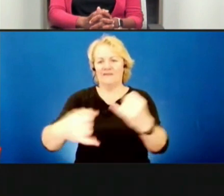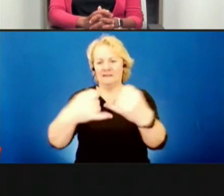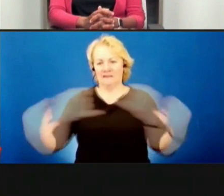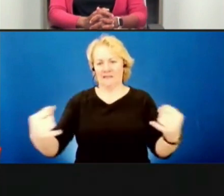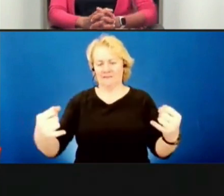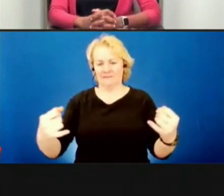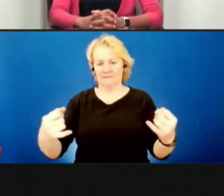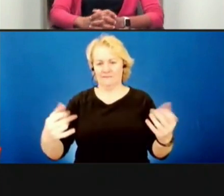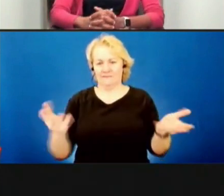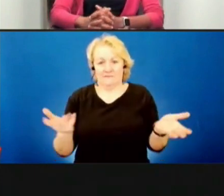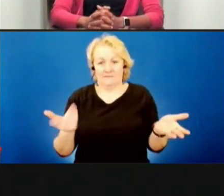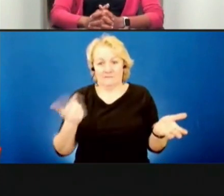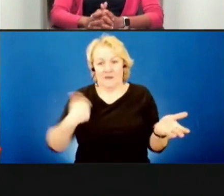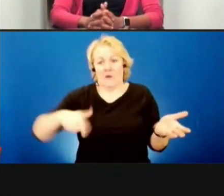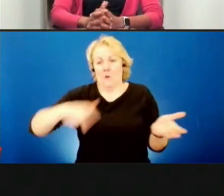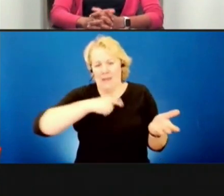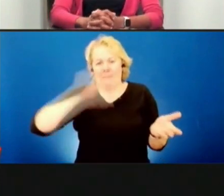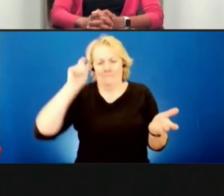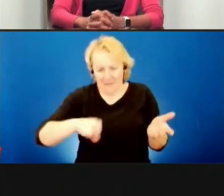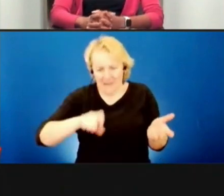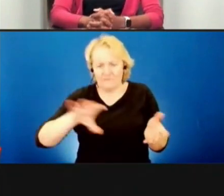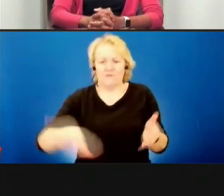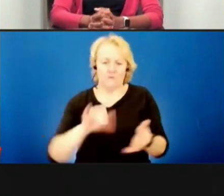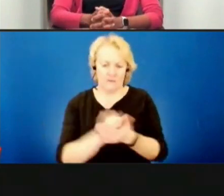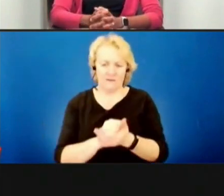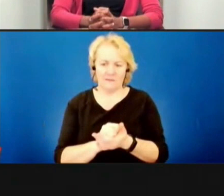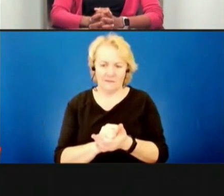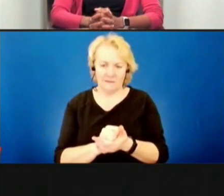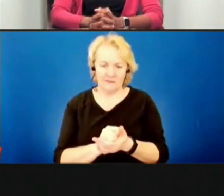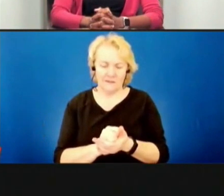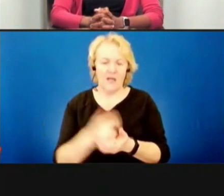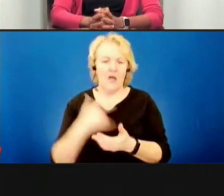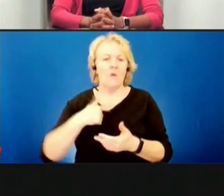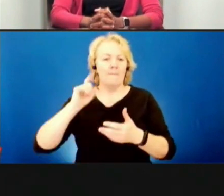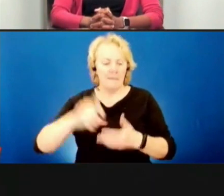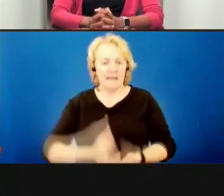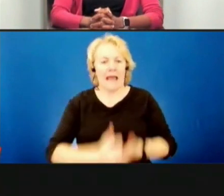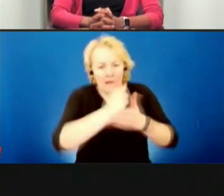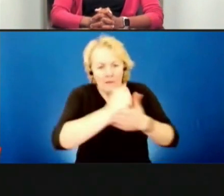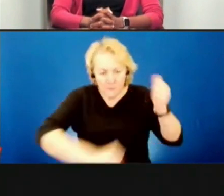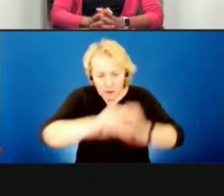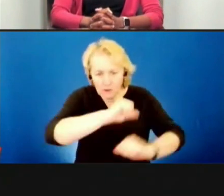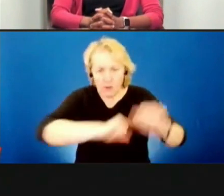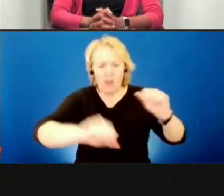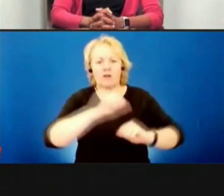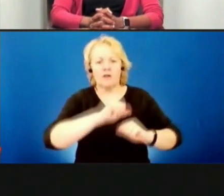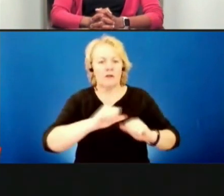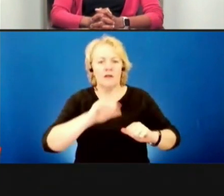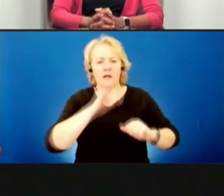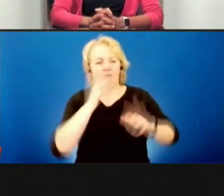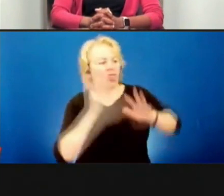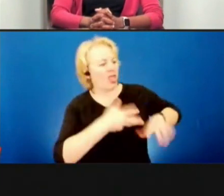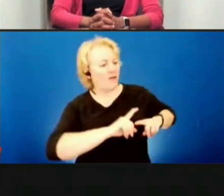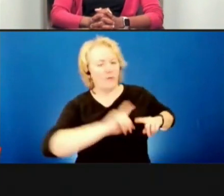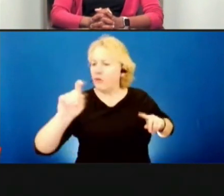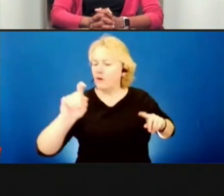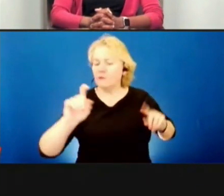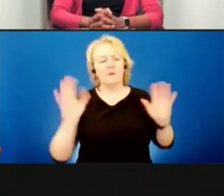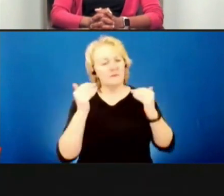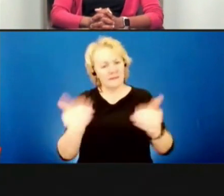We have to do this. We have to pick each other up, get vaccinated, and